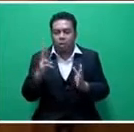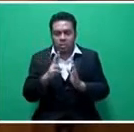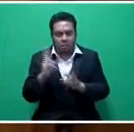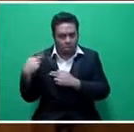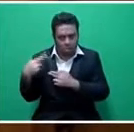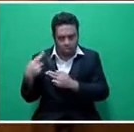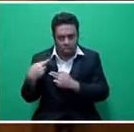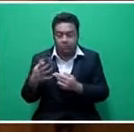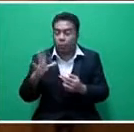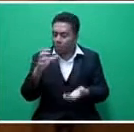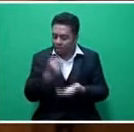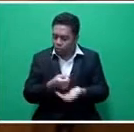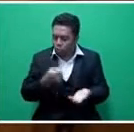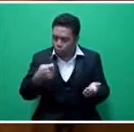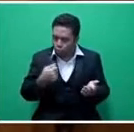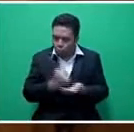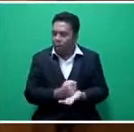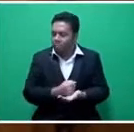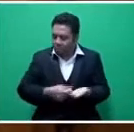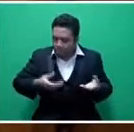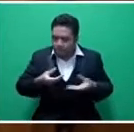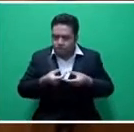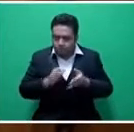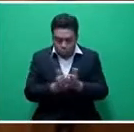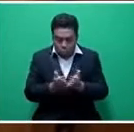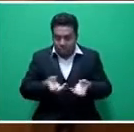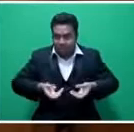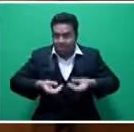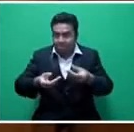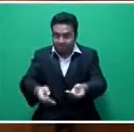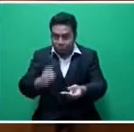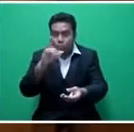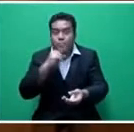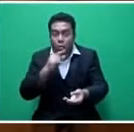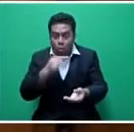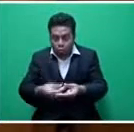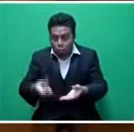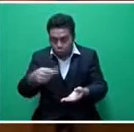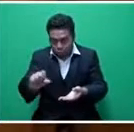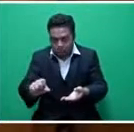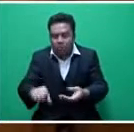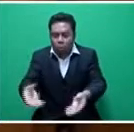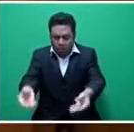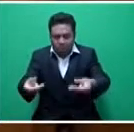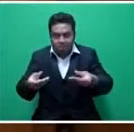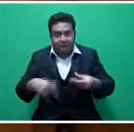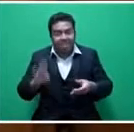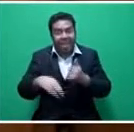to ensure that the books given to them is returned for those students who will be using it in the next